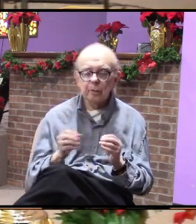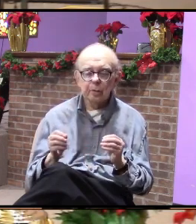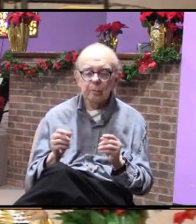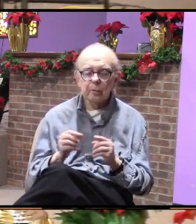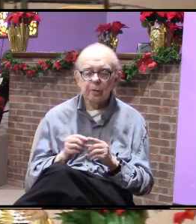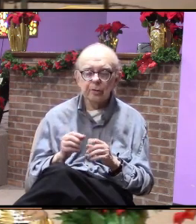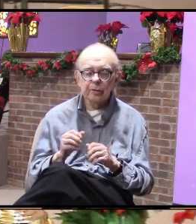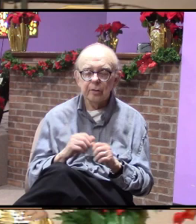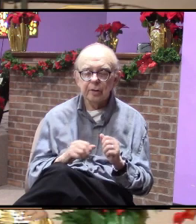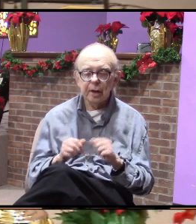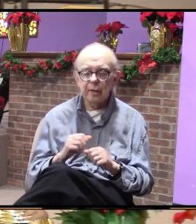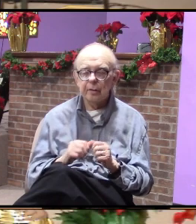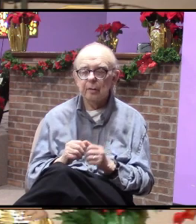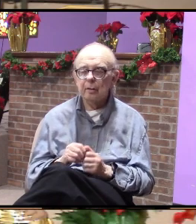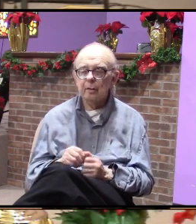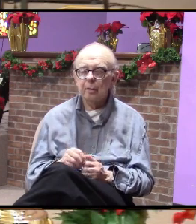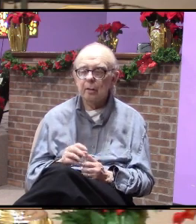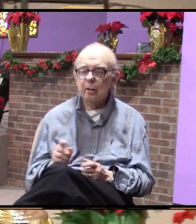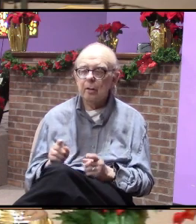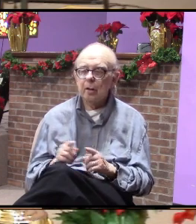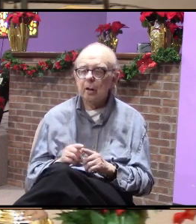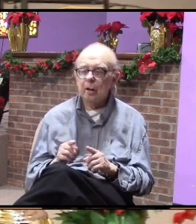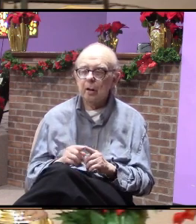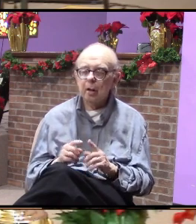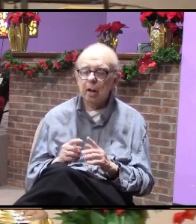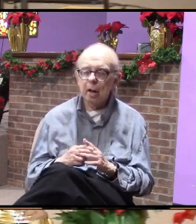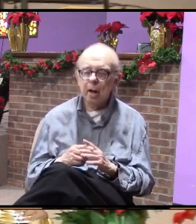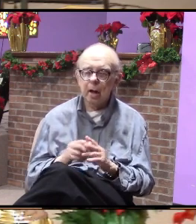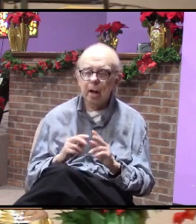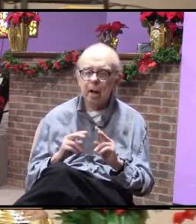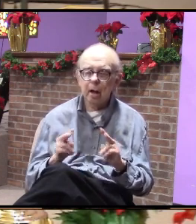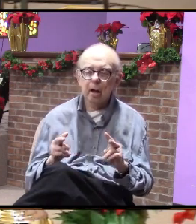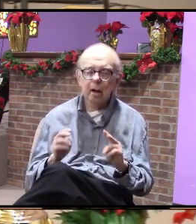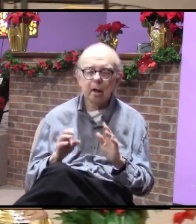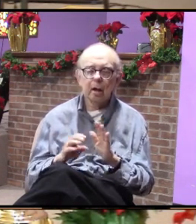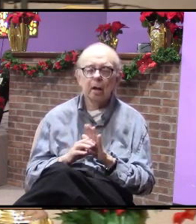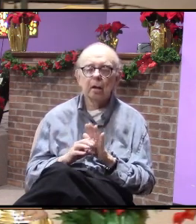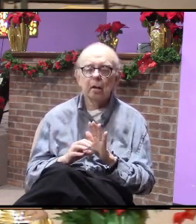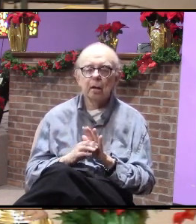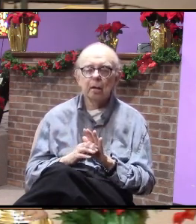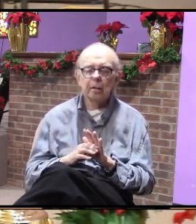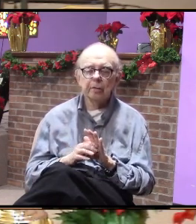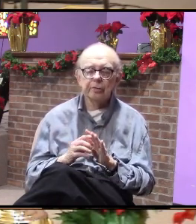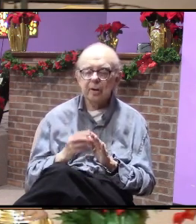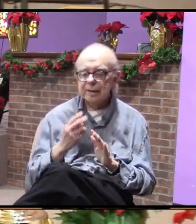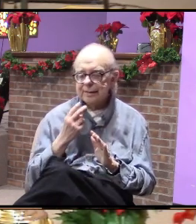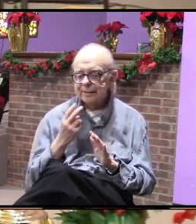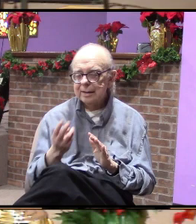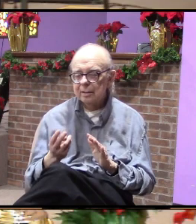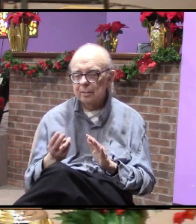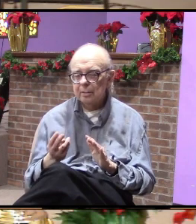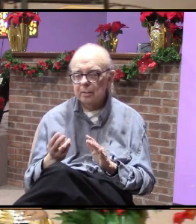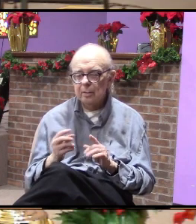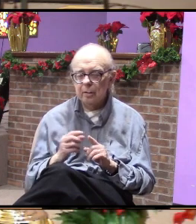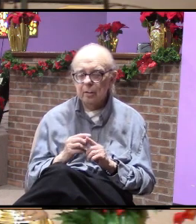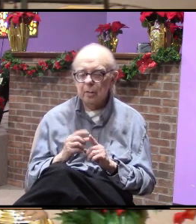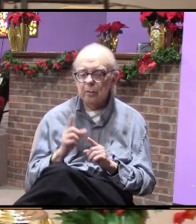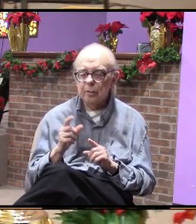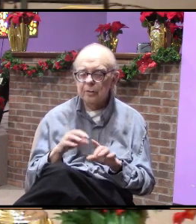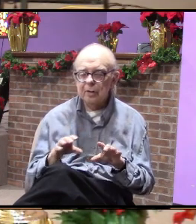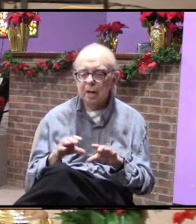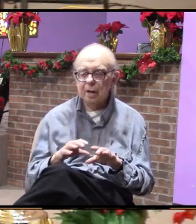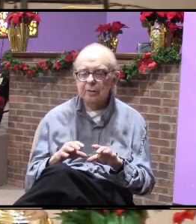together. And also you started looking at the picture and you started seeing the words in action.